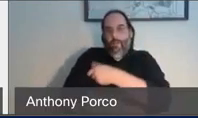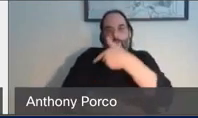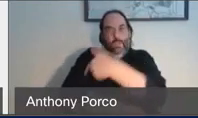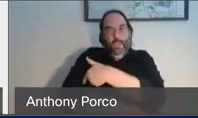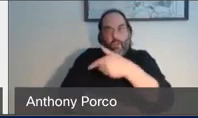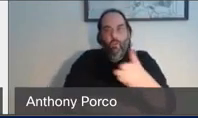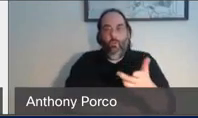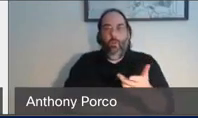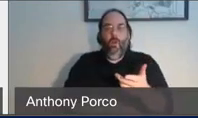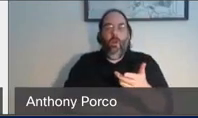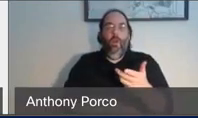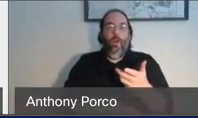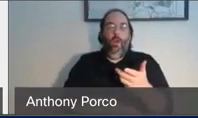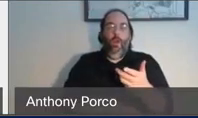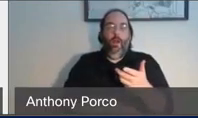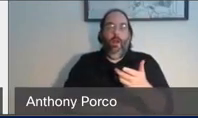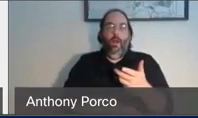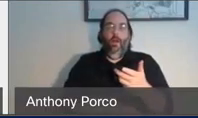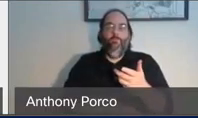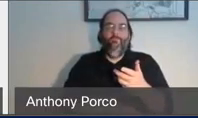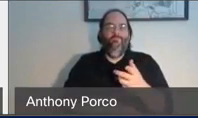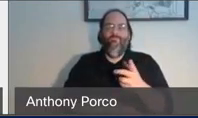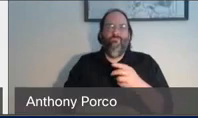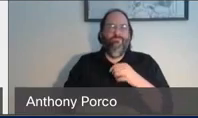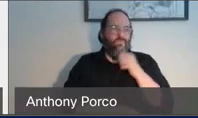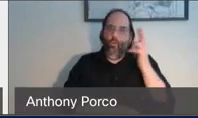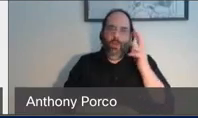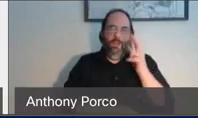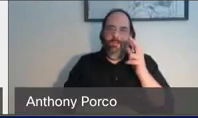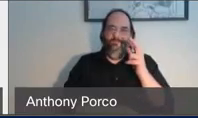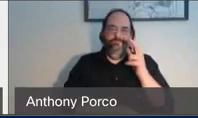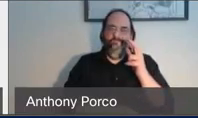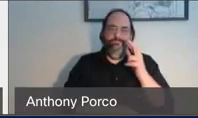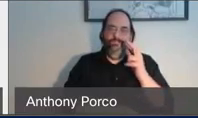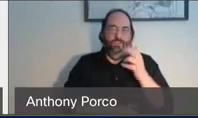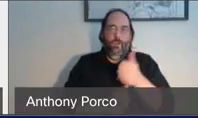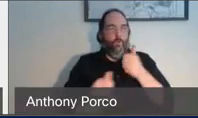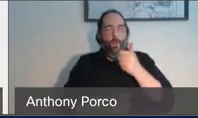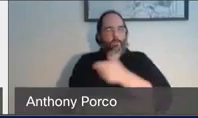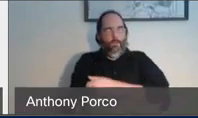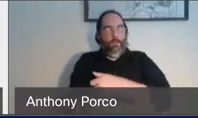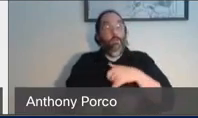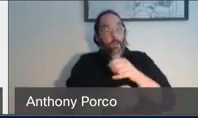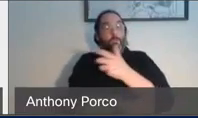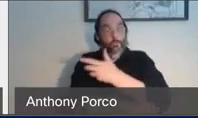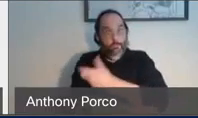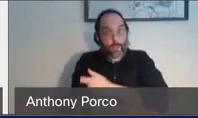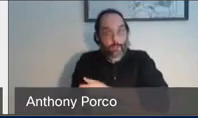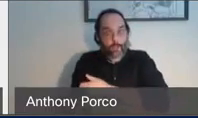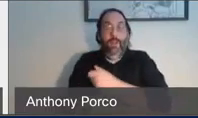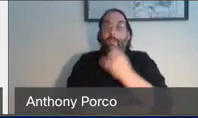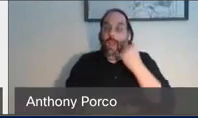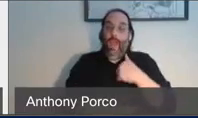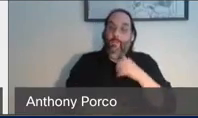those should not stop you from getting the vaccine. And again, when in doubt, talk with your doctor.